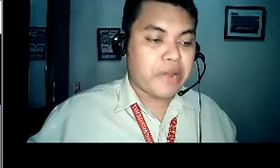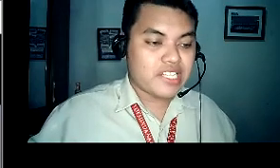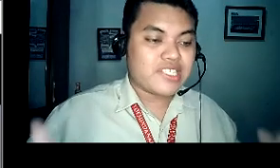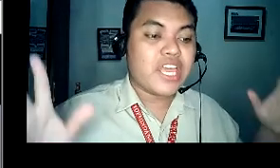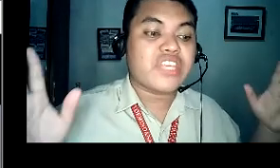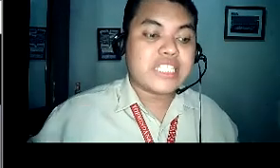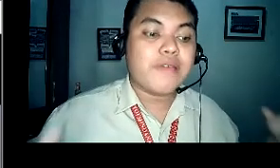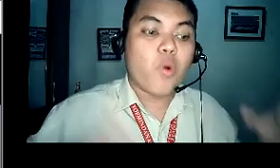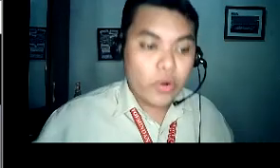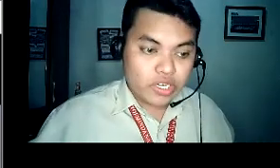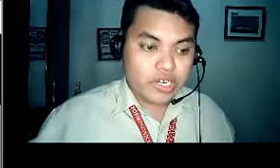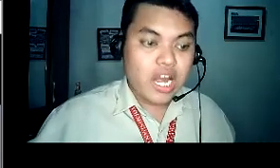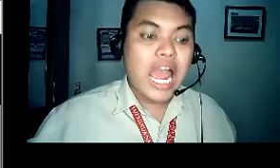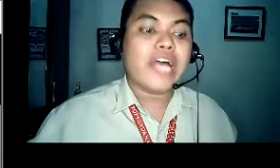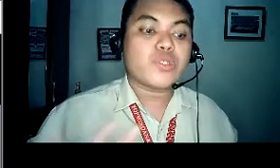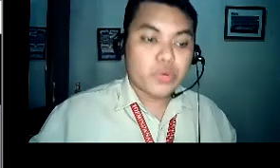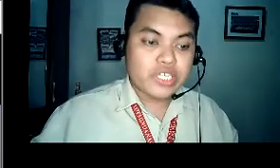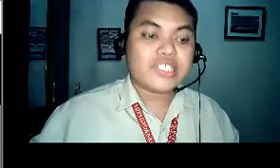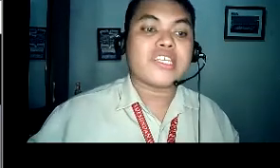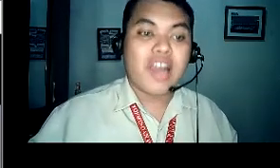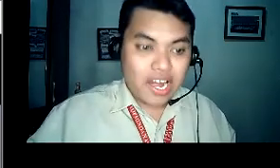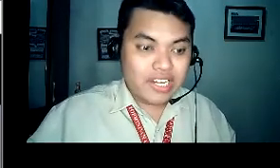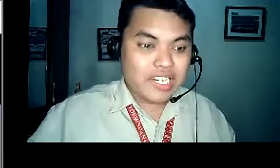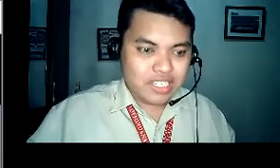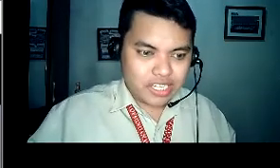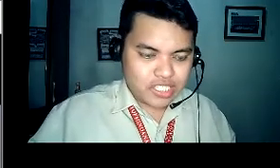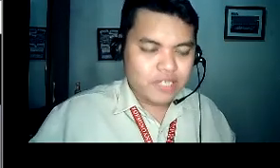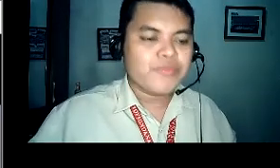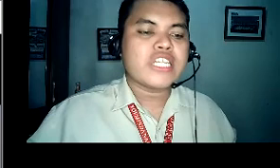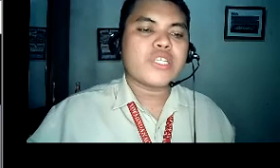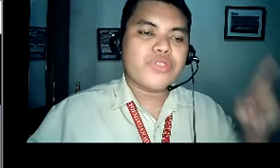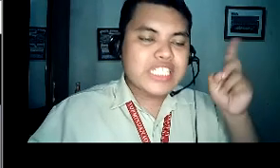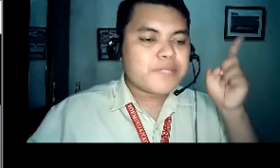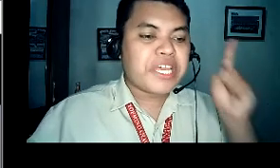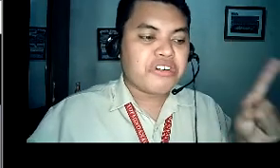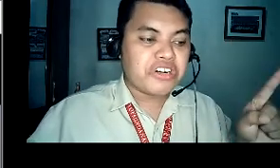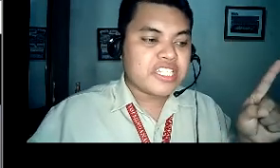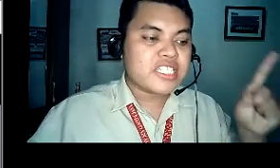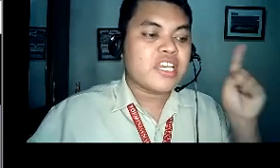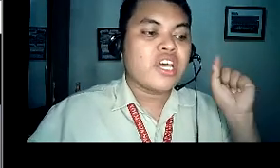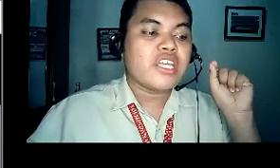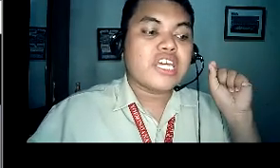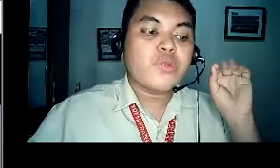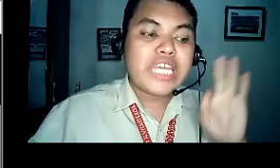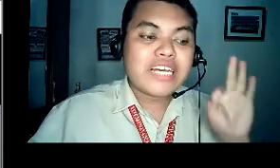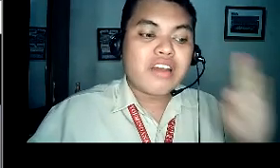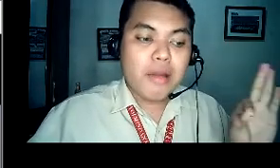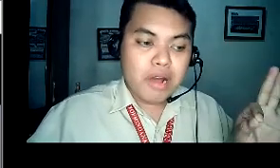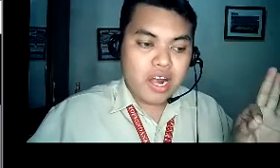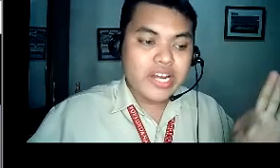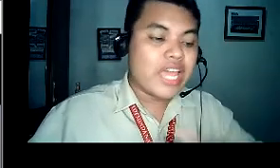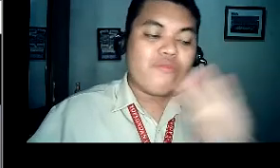be expressed in the same order as words are in English. So this is because the